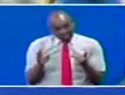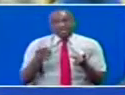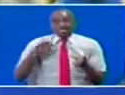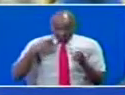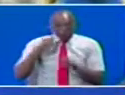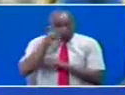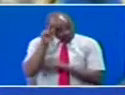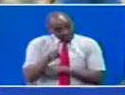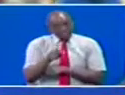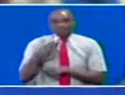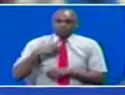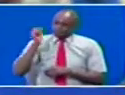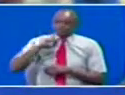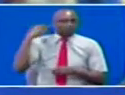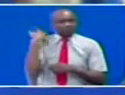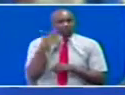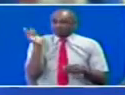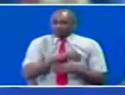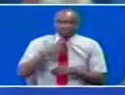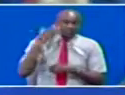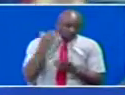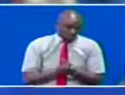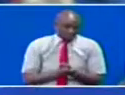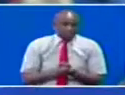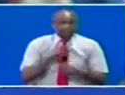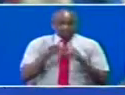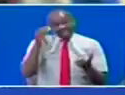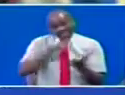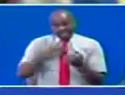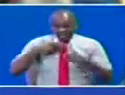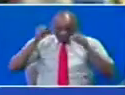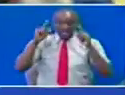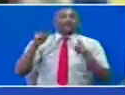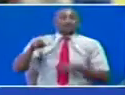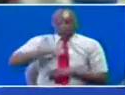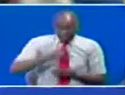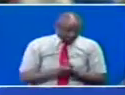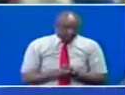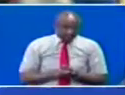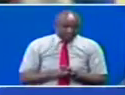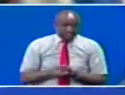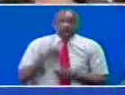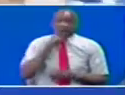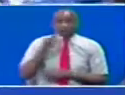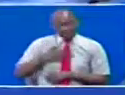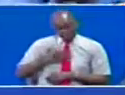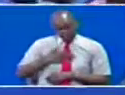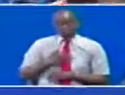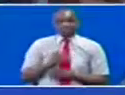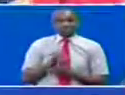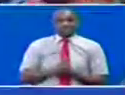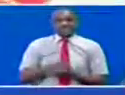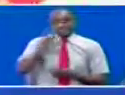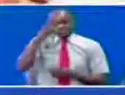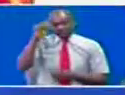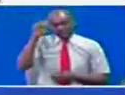locked down this game a long time ago. But then again, it's an awakening call for our boys. Strathmore